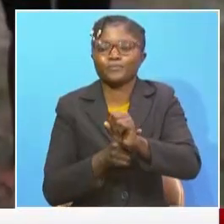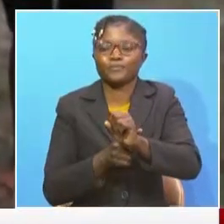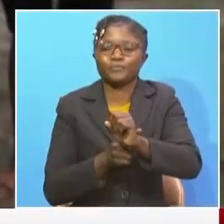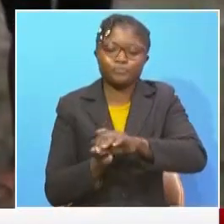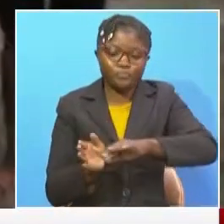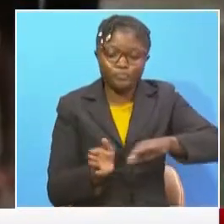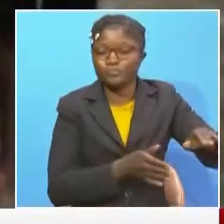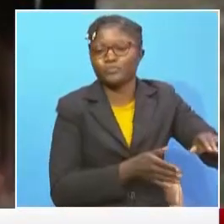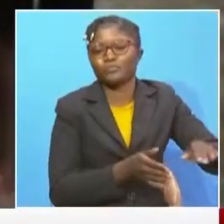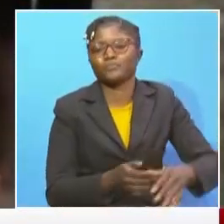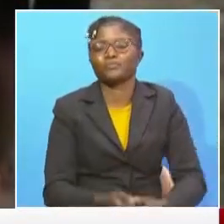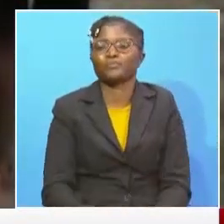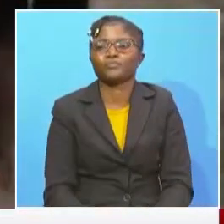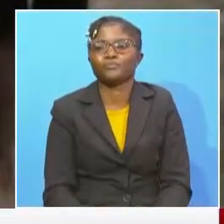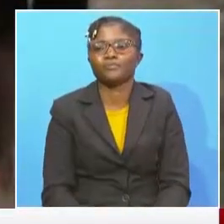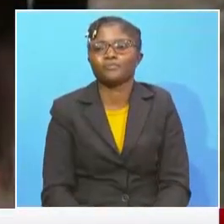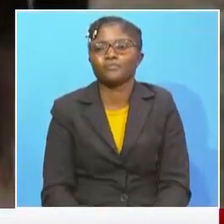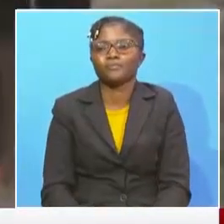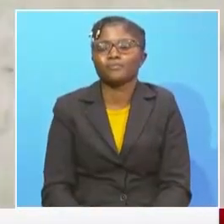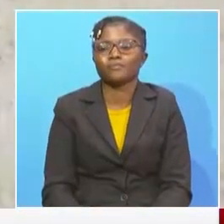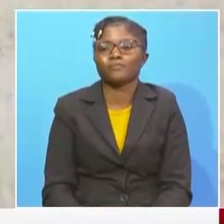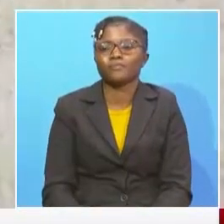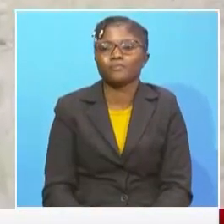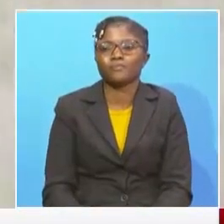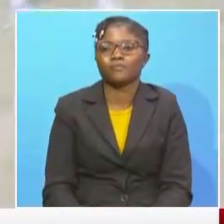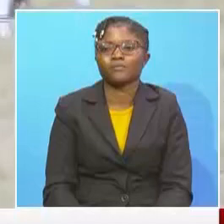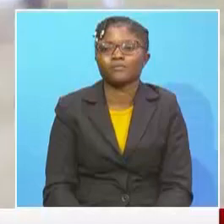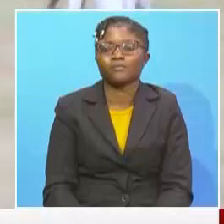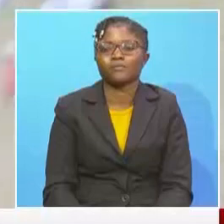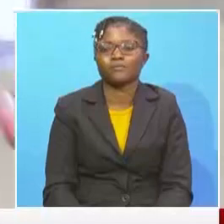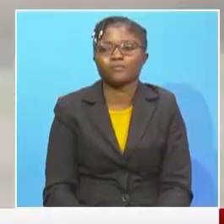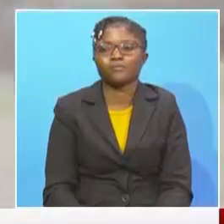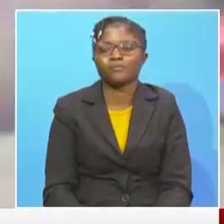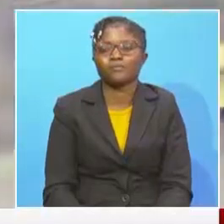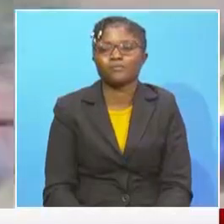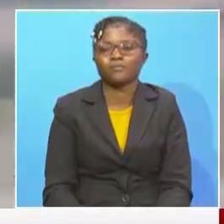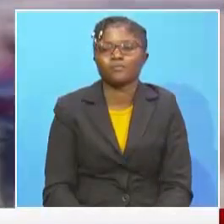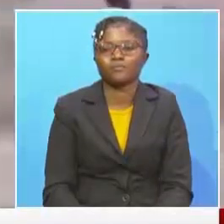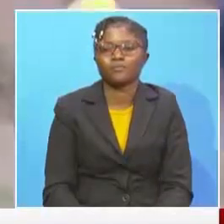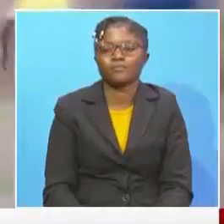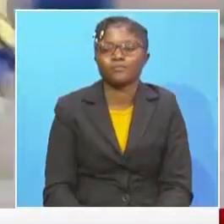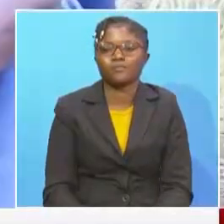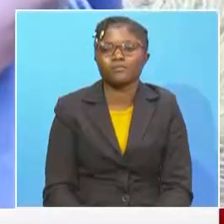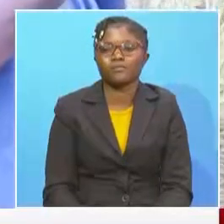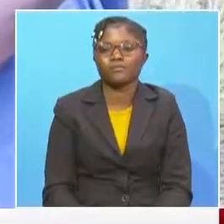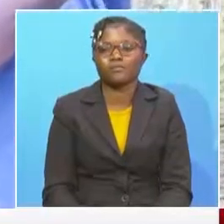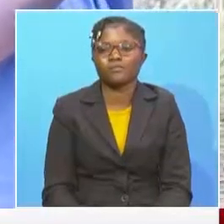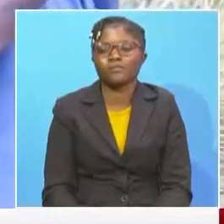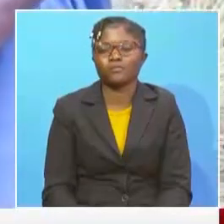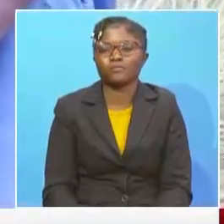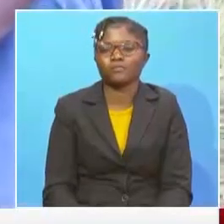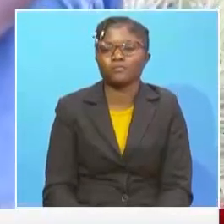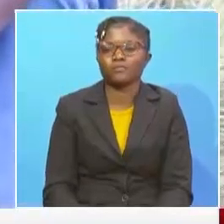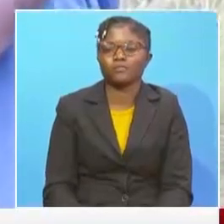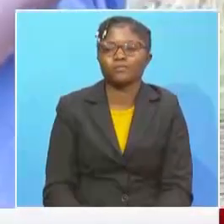mutirati watamba shayapo ku training. Bale futa baba ku training. So today milomba.